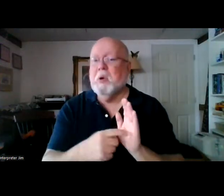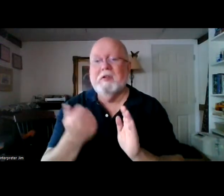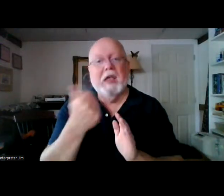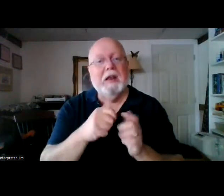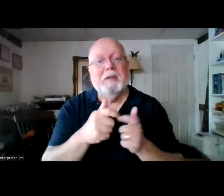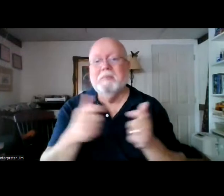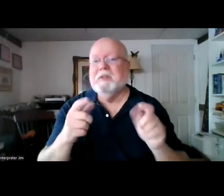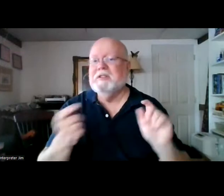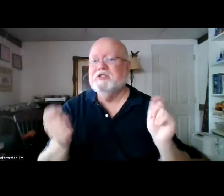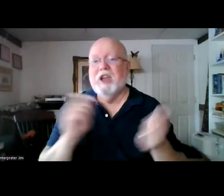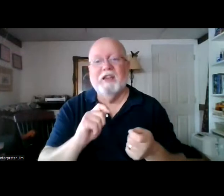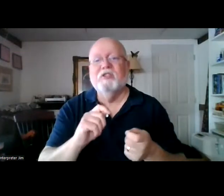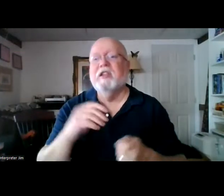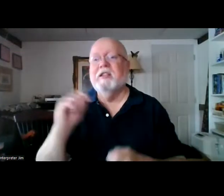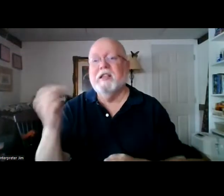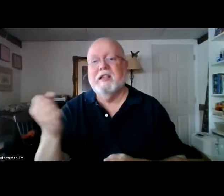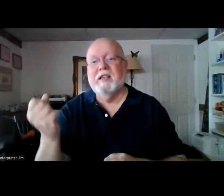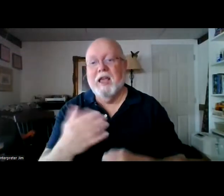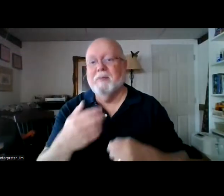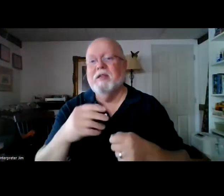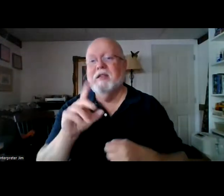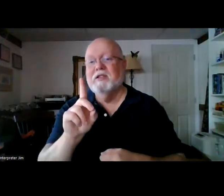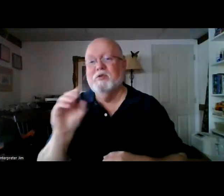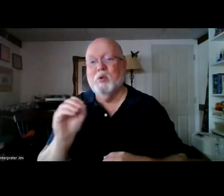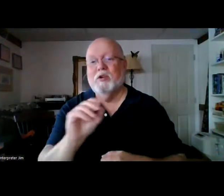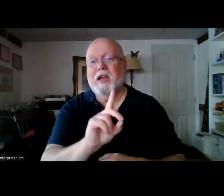in the gambling disorder diagnosis.